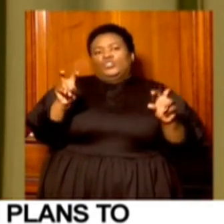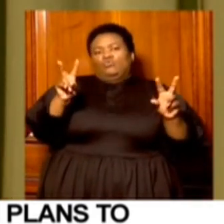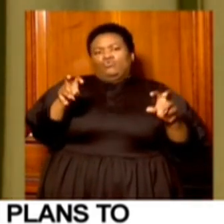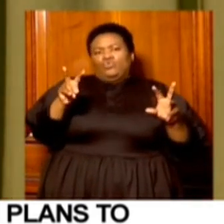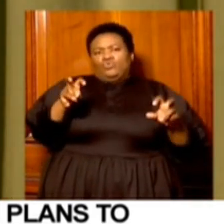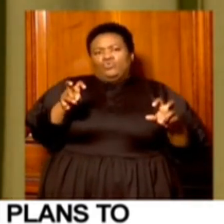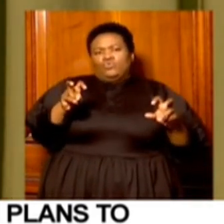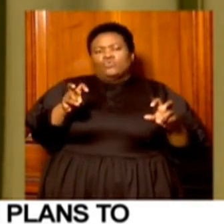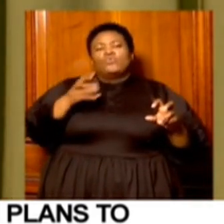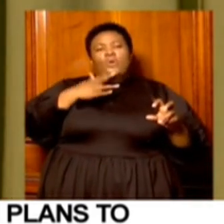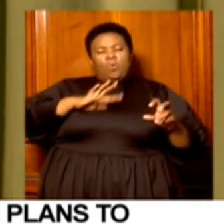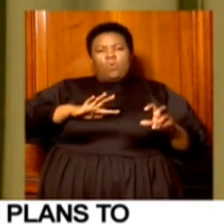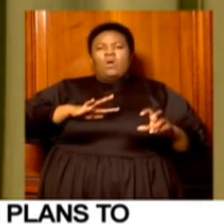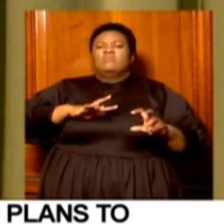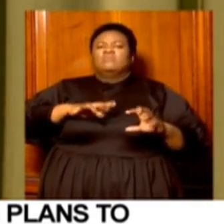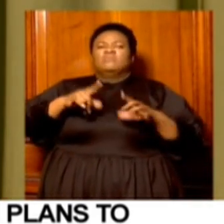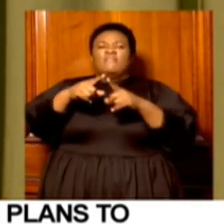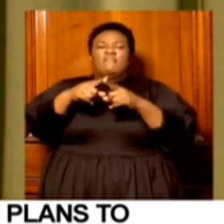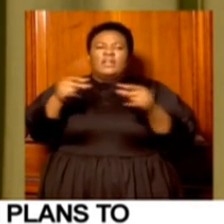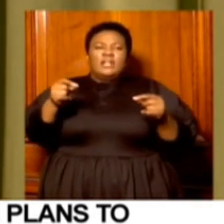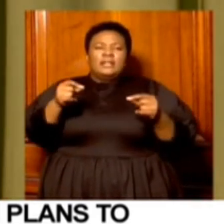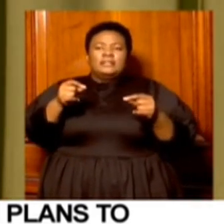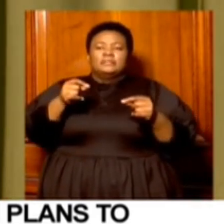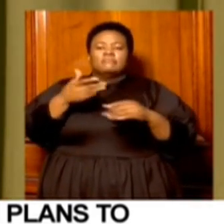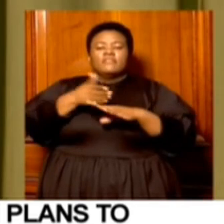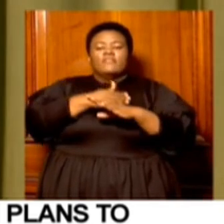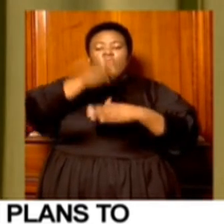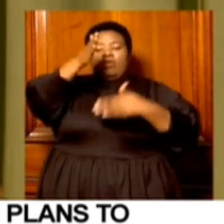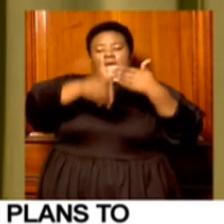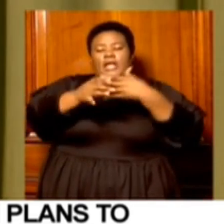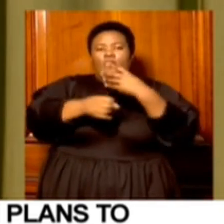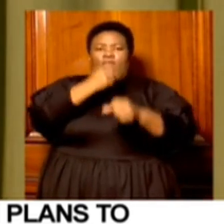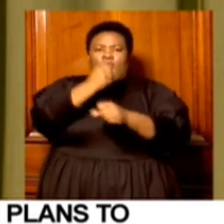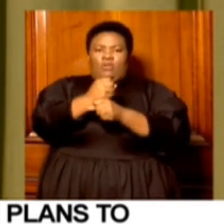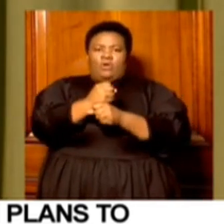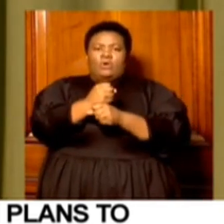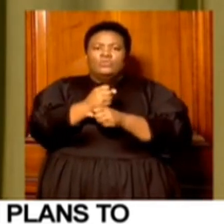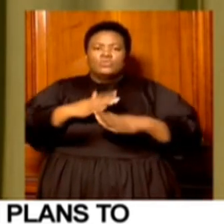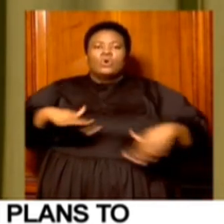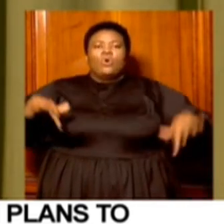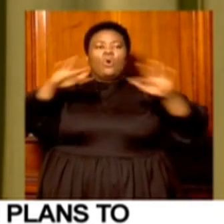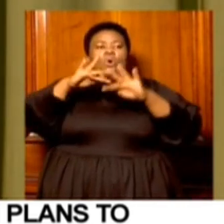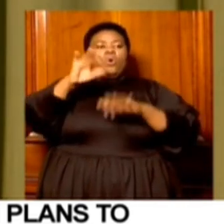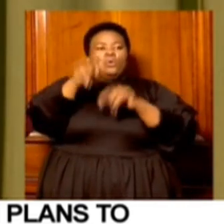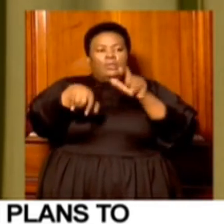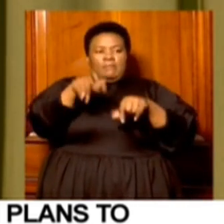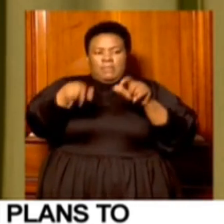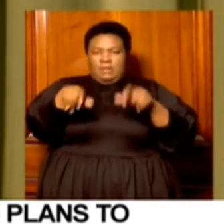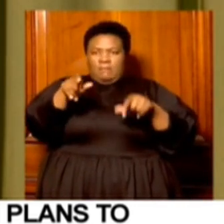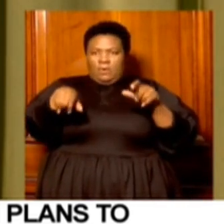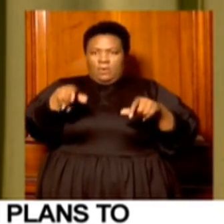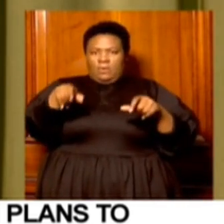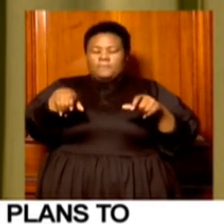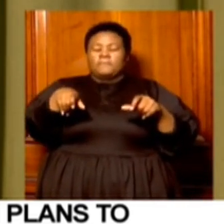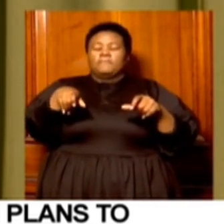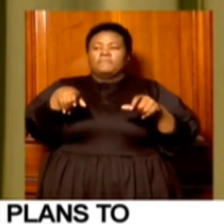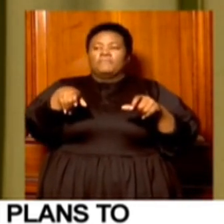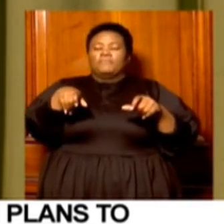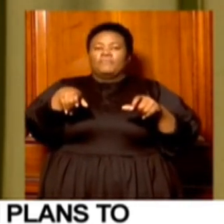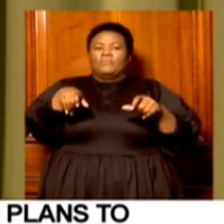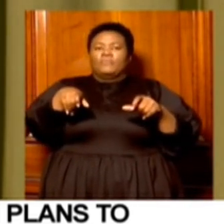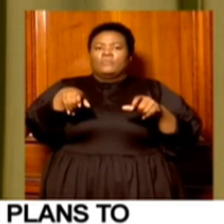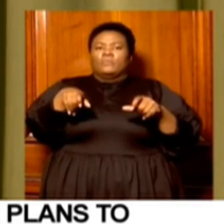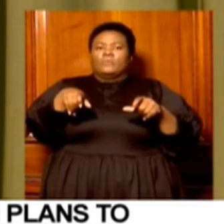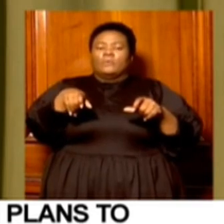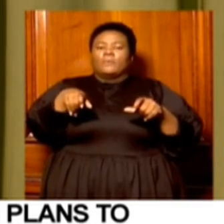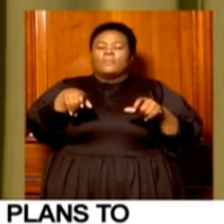we want to conclude it by end of the year. So everybody is going to come on board, and then we're going to discuss